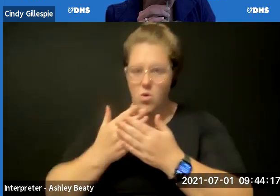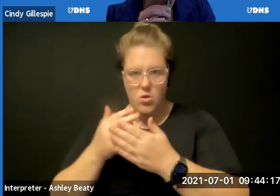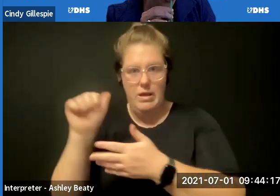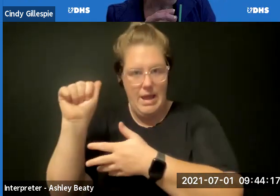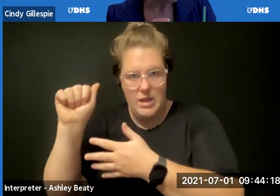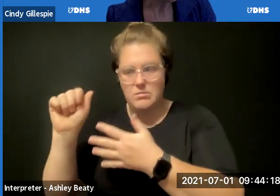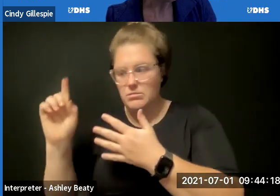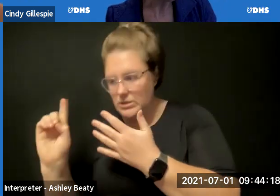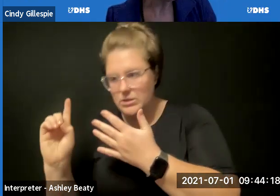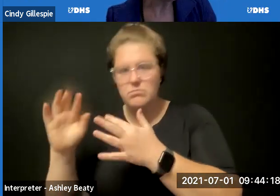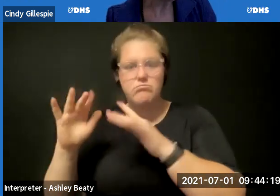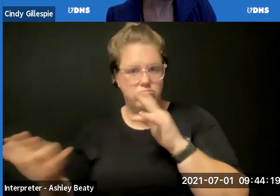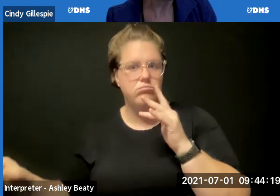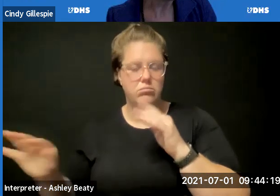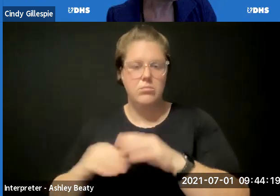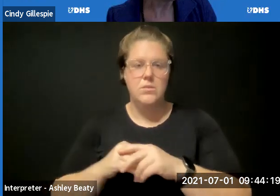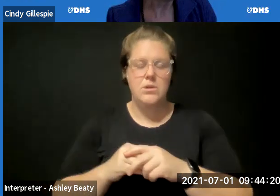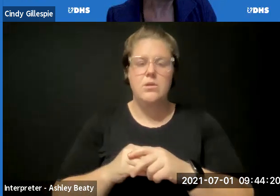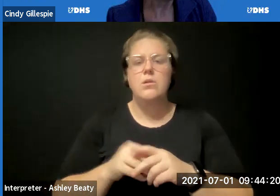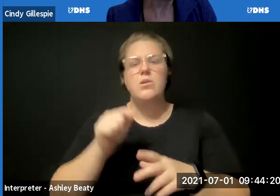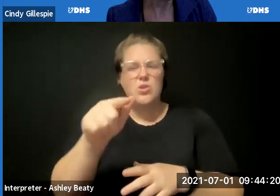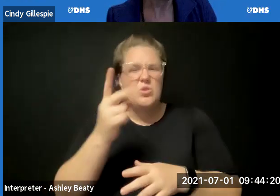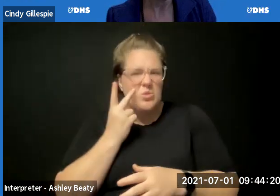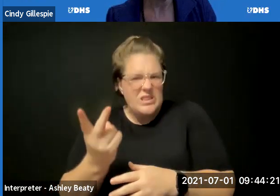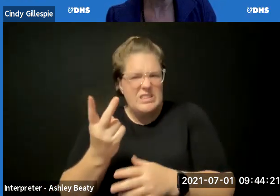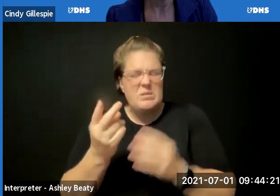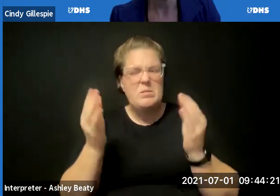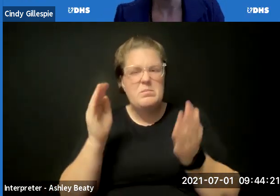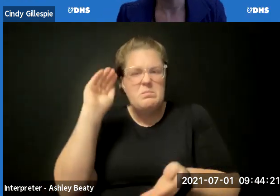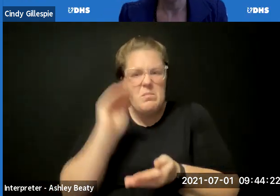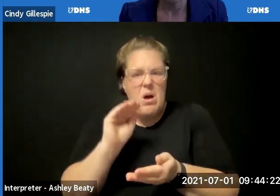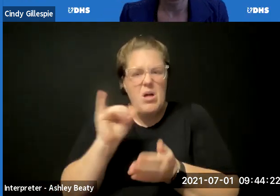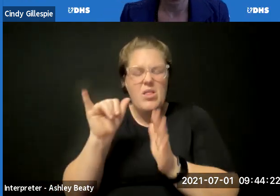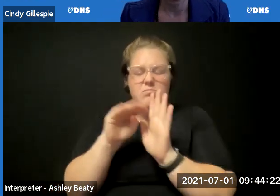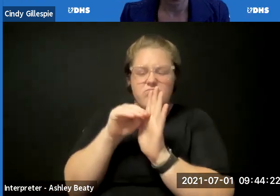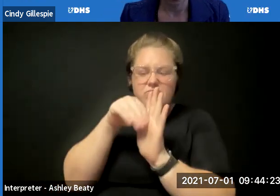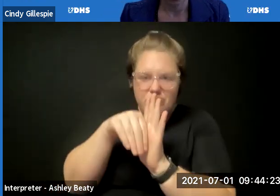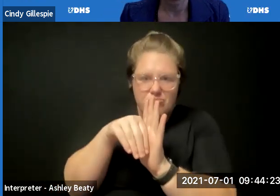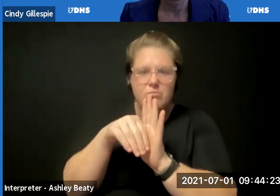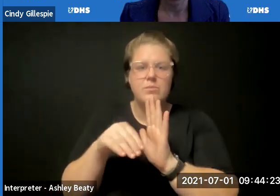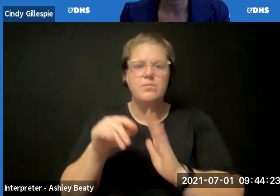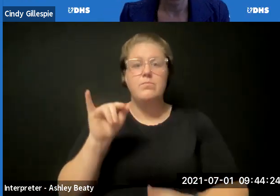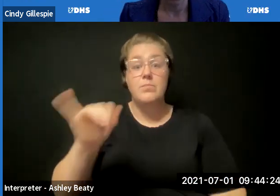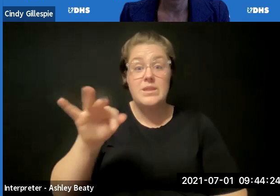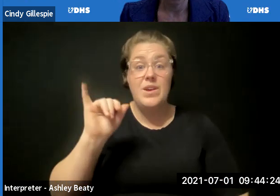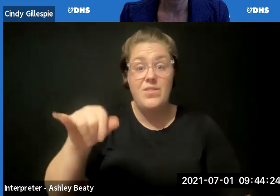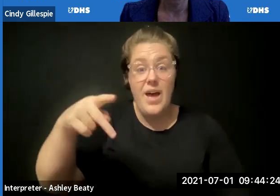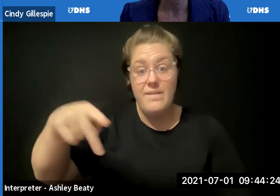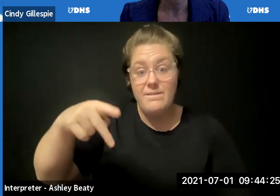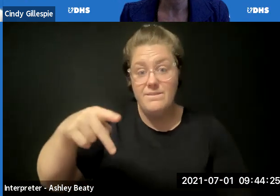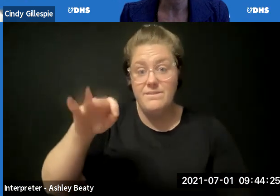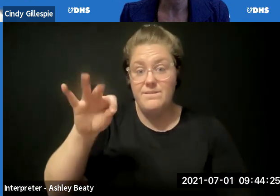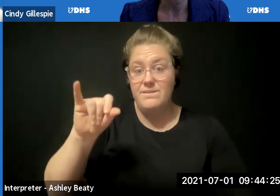And although you see a tiny decrease where, so for instance, the Pfizer vaccine may have been, you